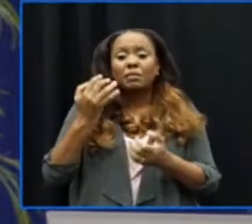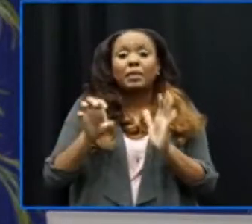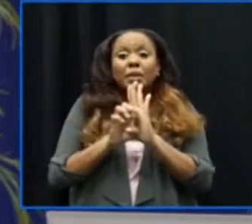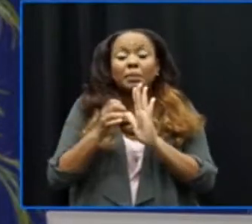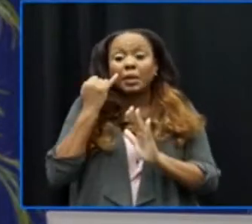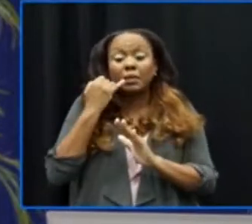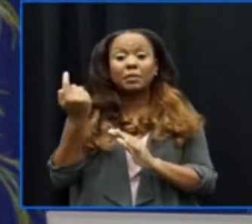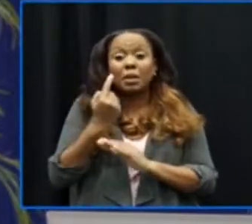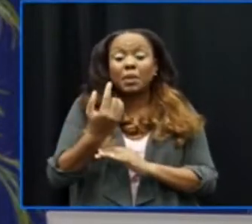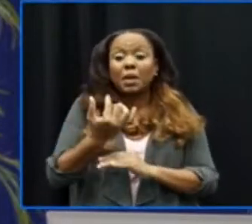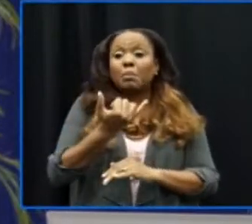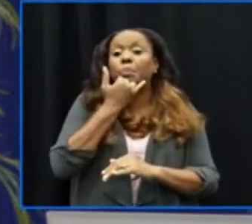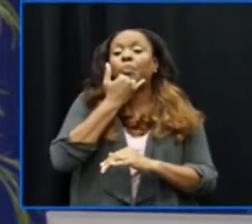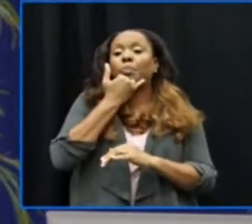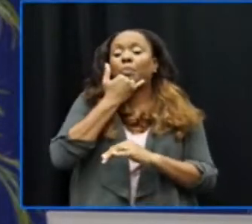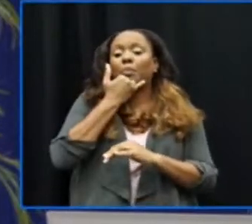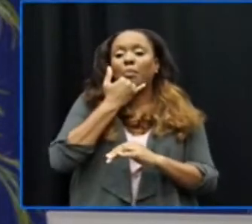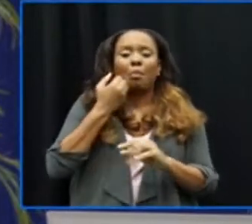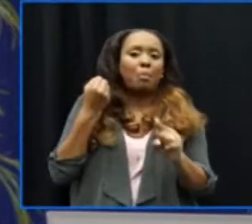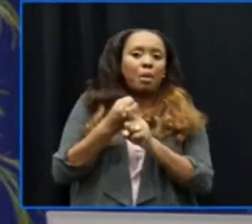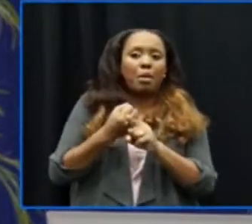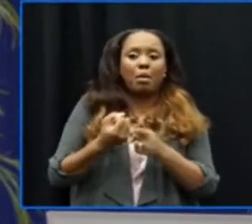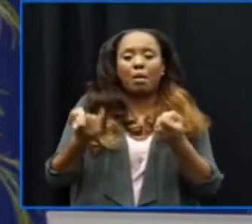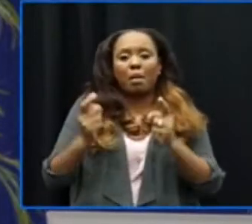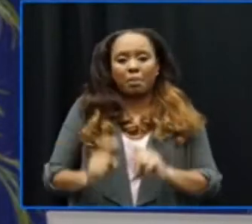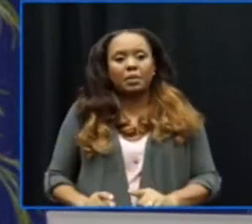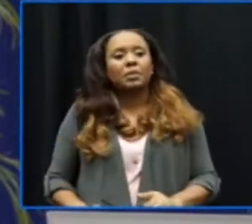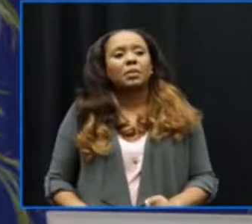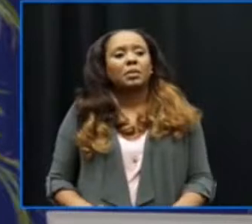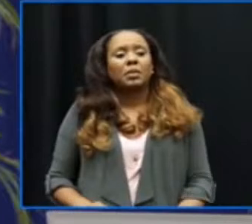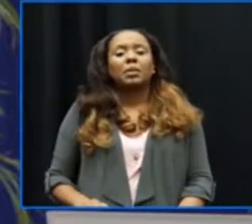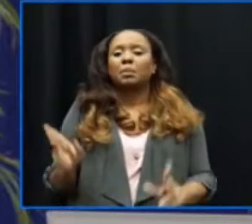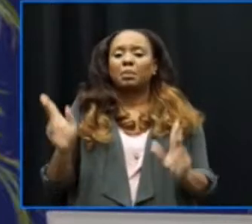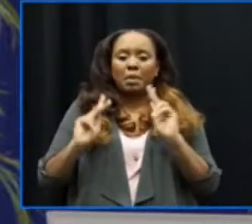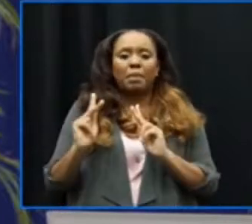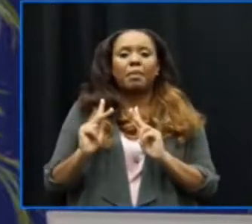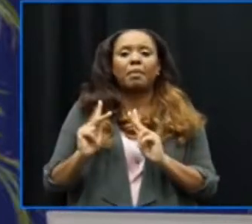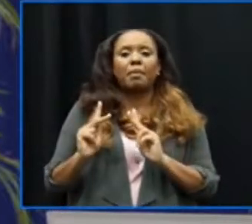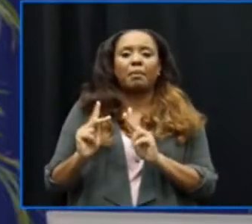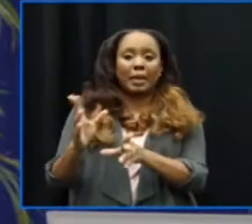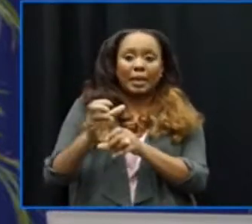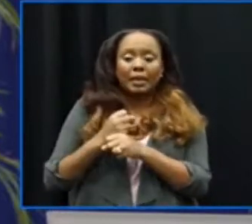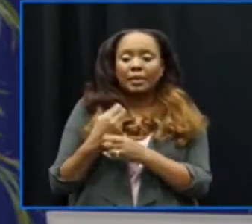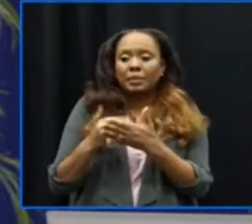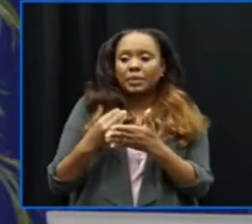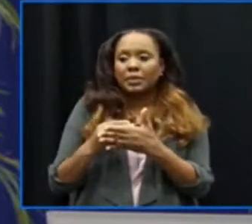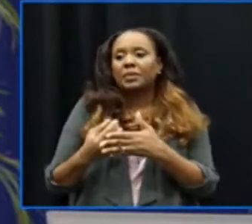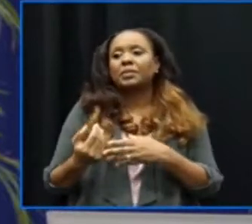didn't leave anybody behind. Nobody fell between the gaps. And it's been there whether times have been